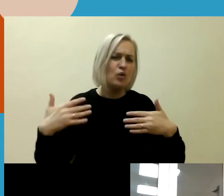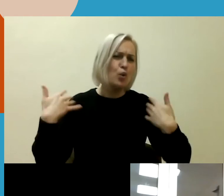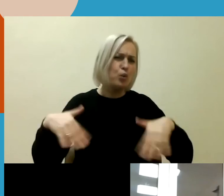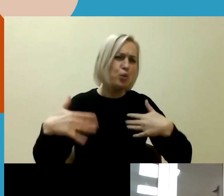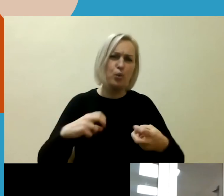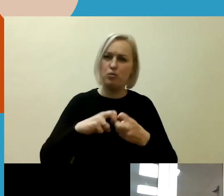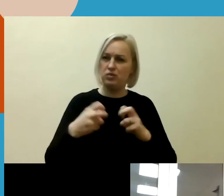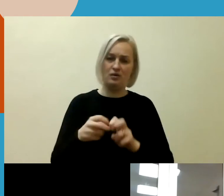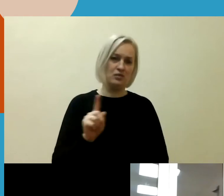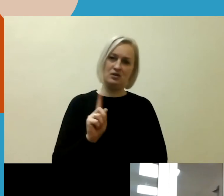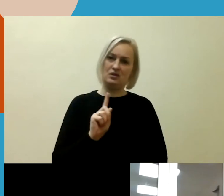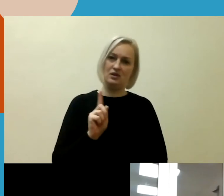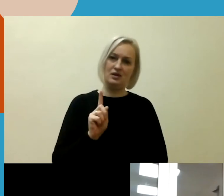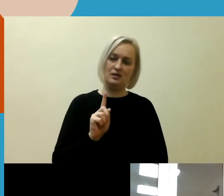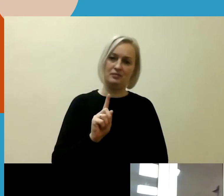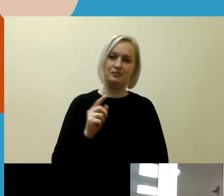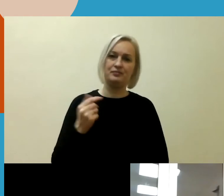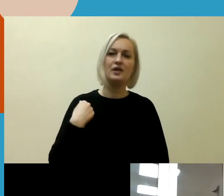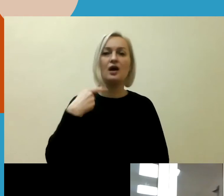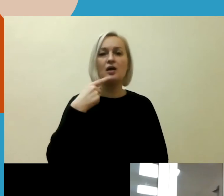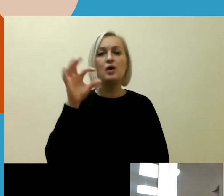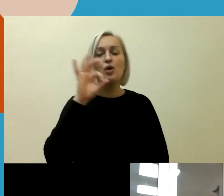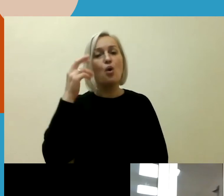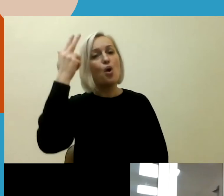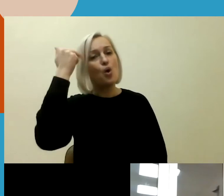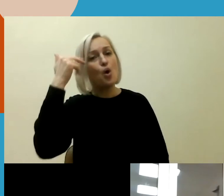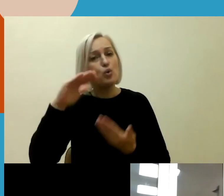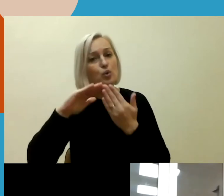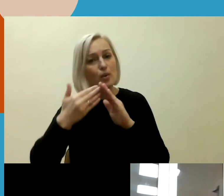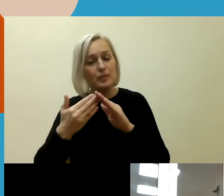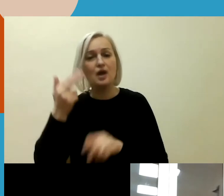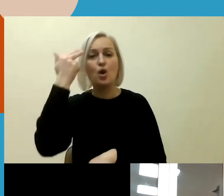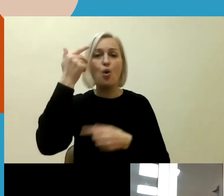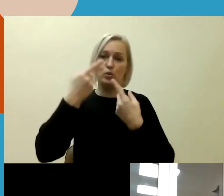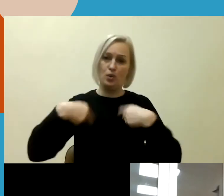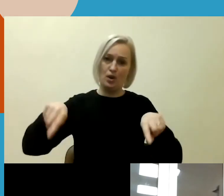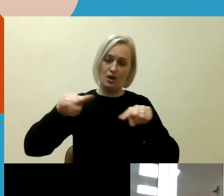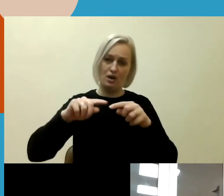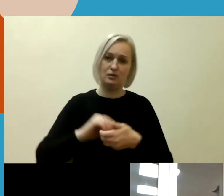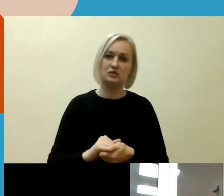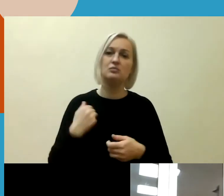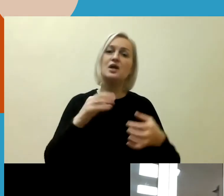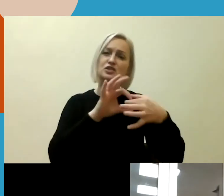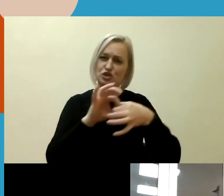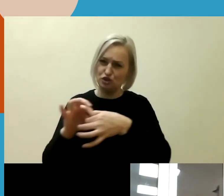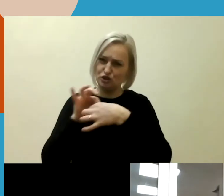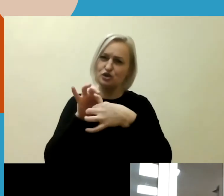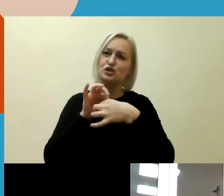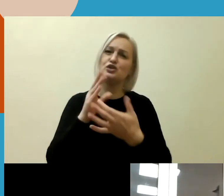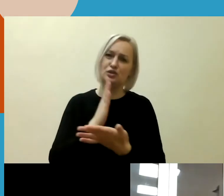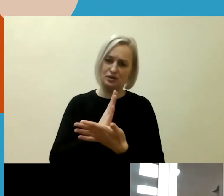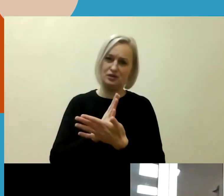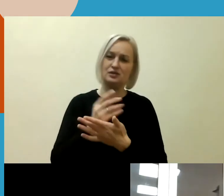deny this, but I can say that these are very serious problems. But I am talking only about Kaunas city